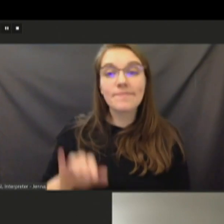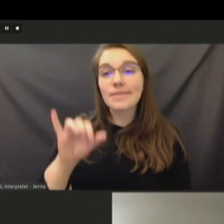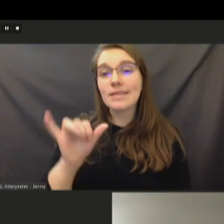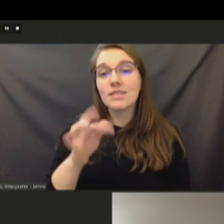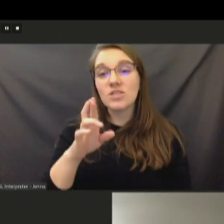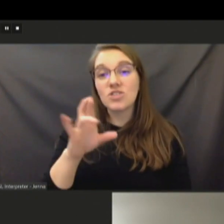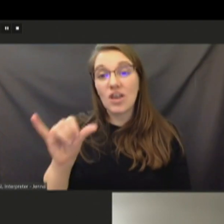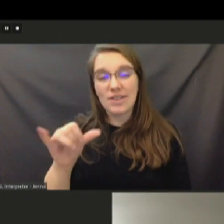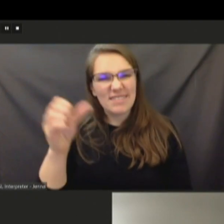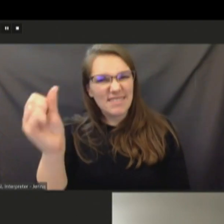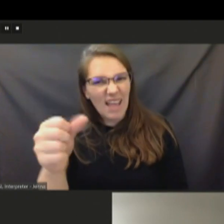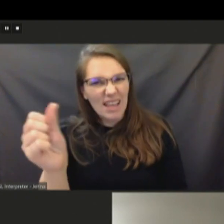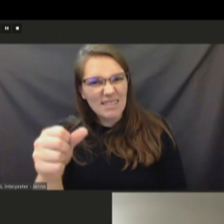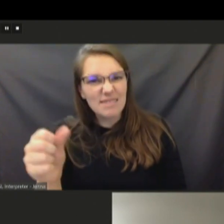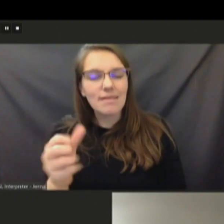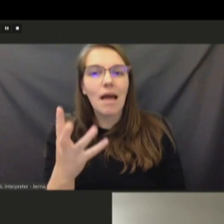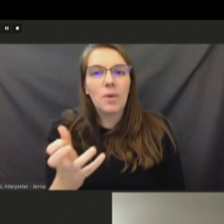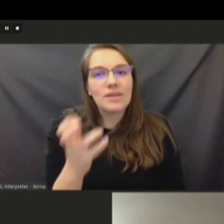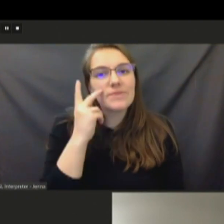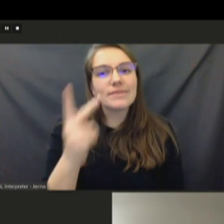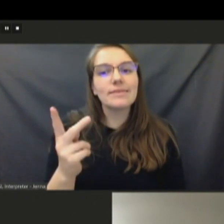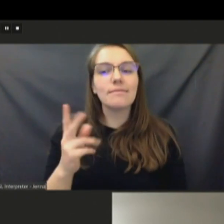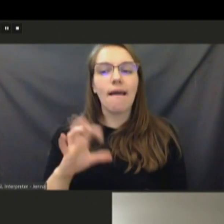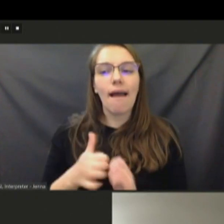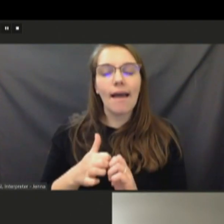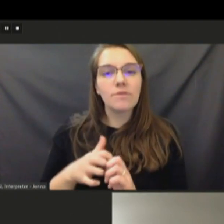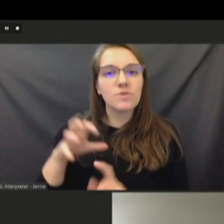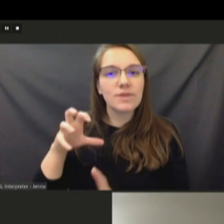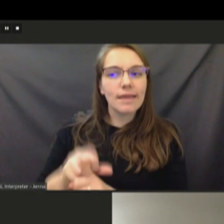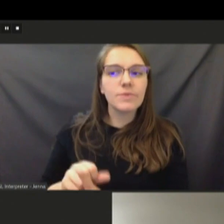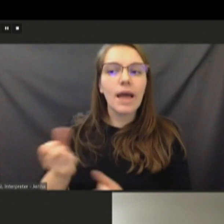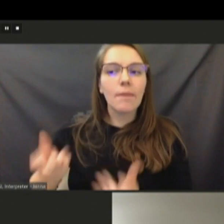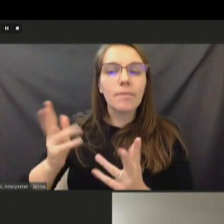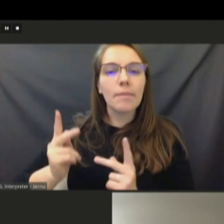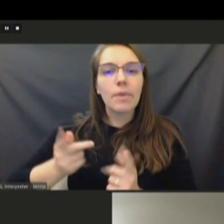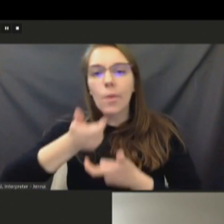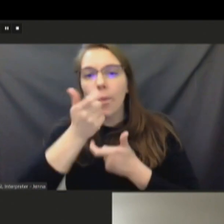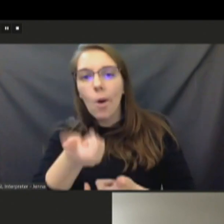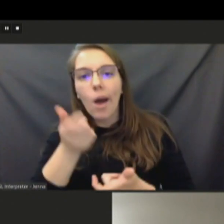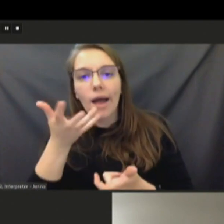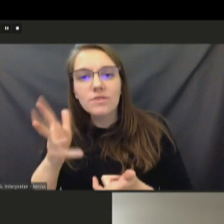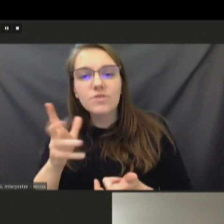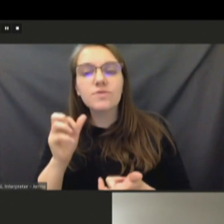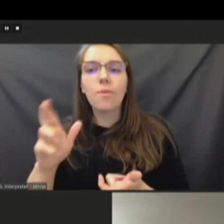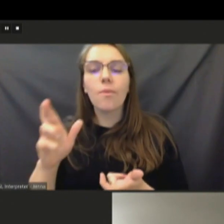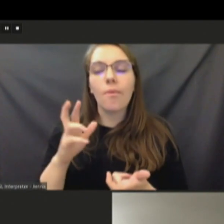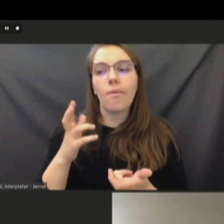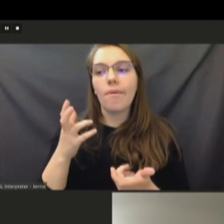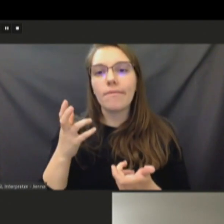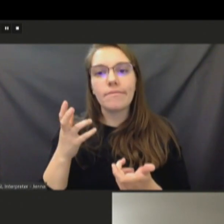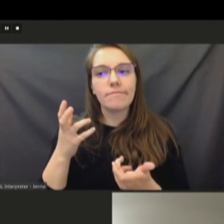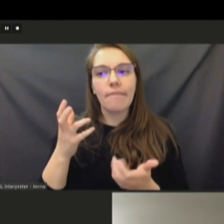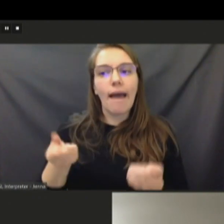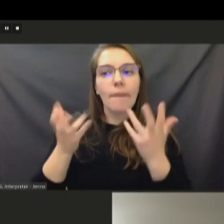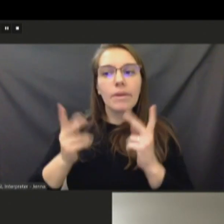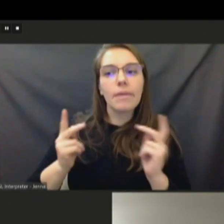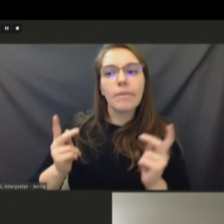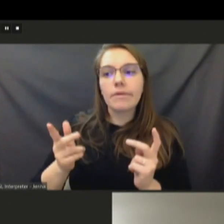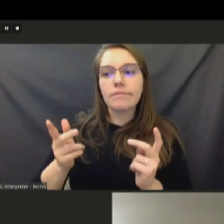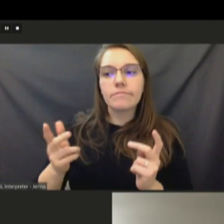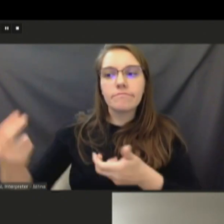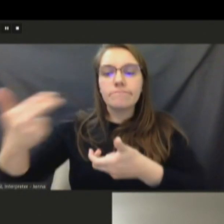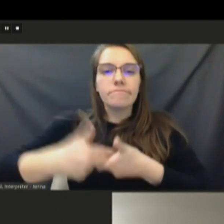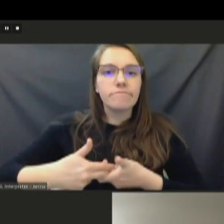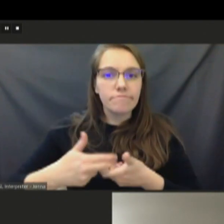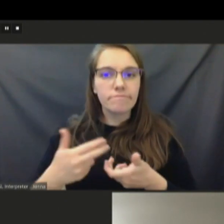like, you know, the views or you know, how many people are participating in whatever way they feel comfortable